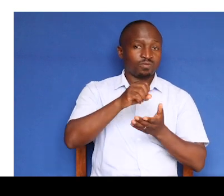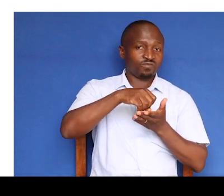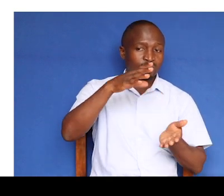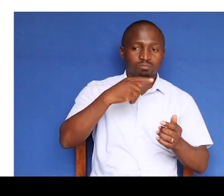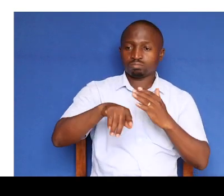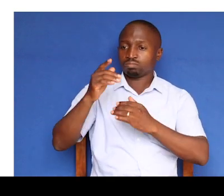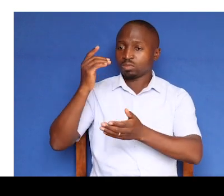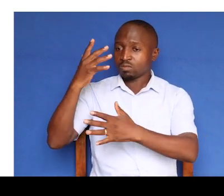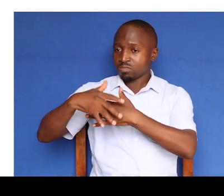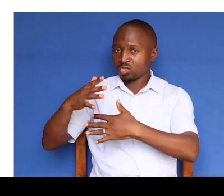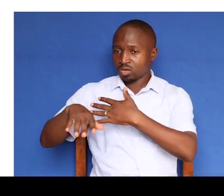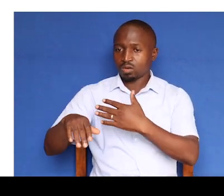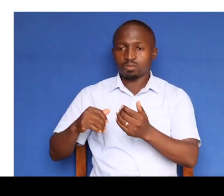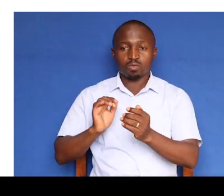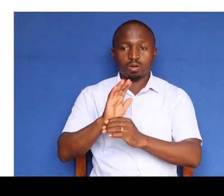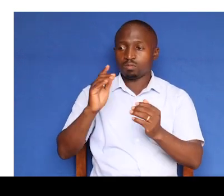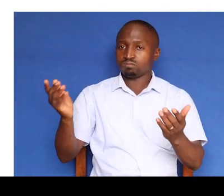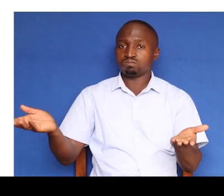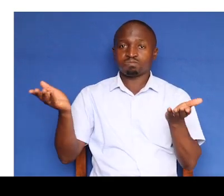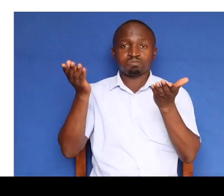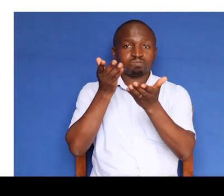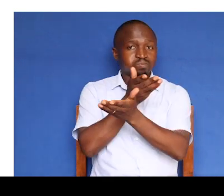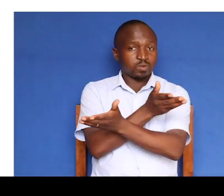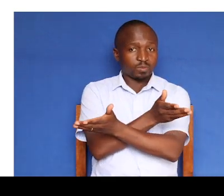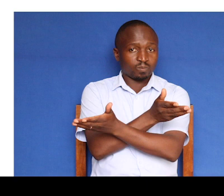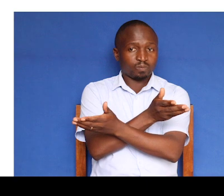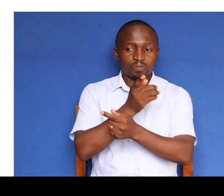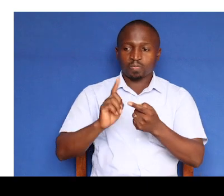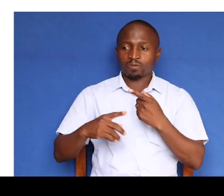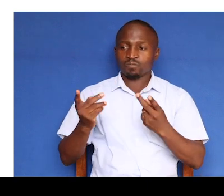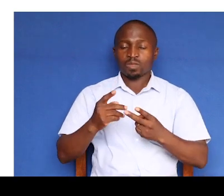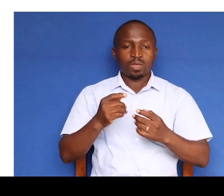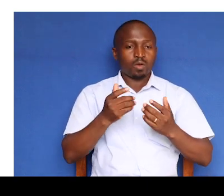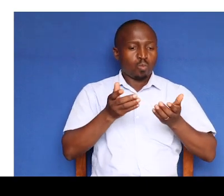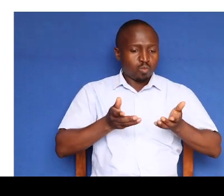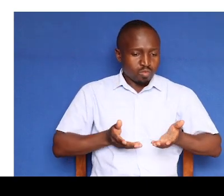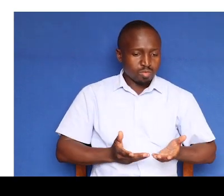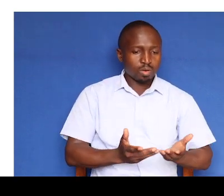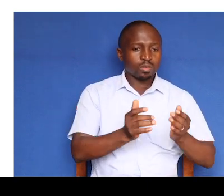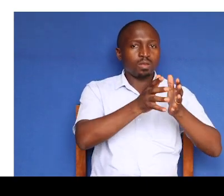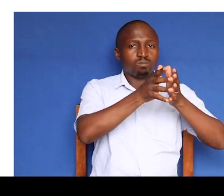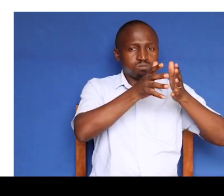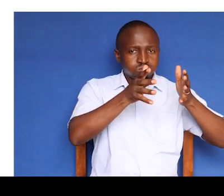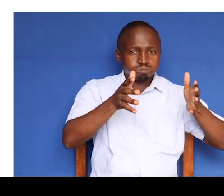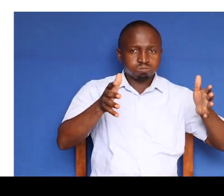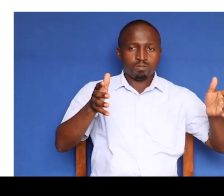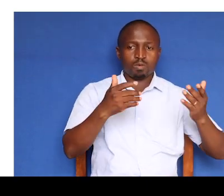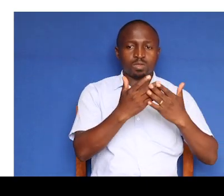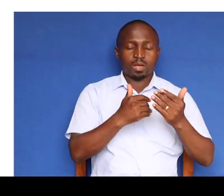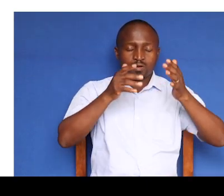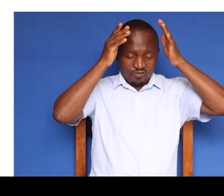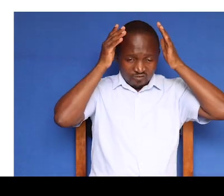gain from trade through exchanging. And another reason, massive production will be experienced because the